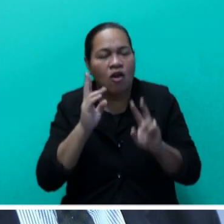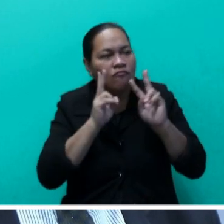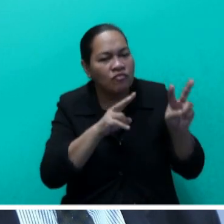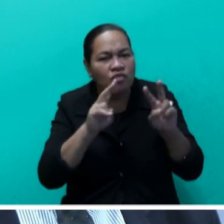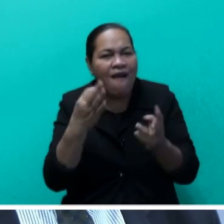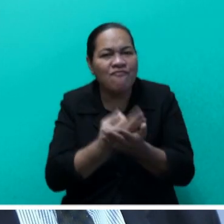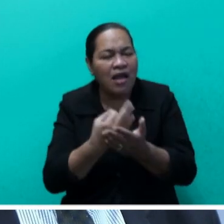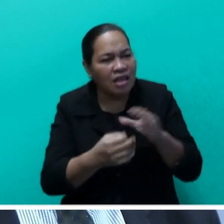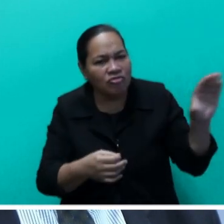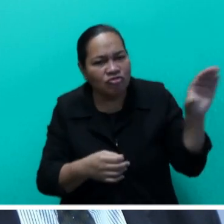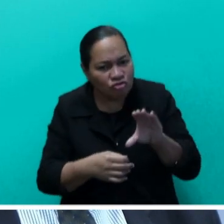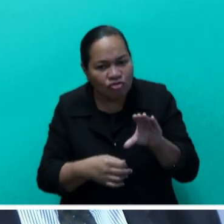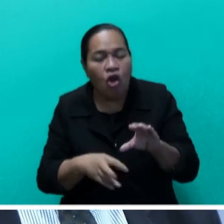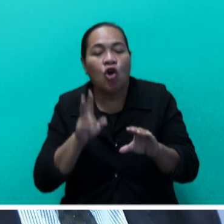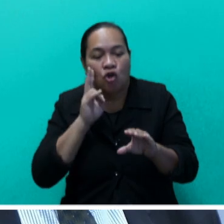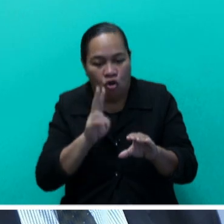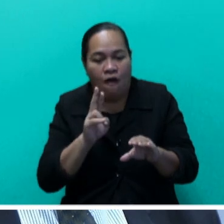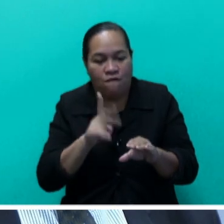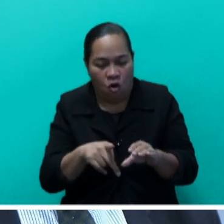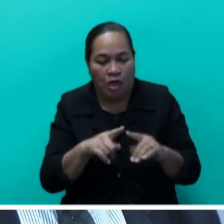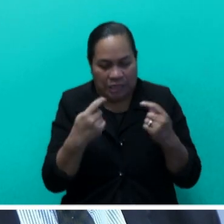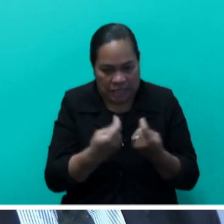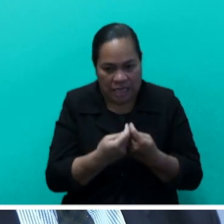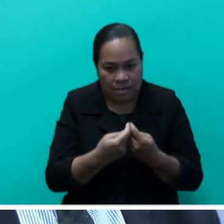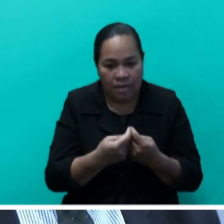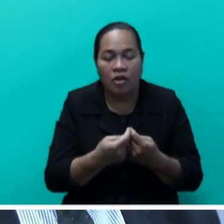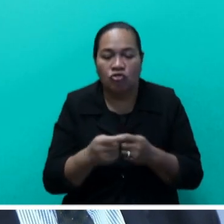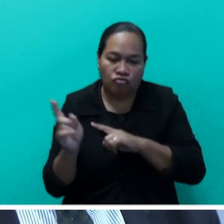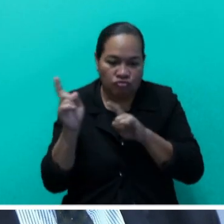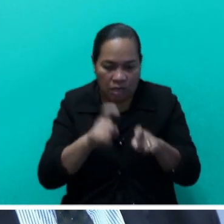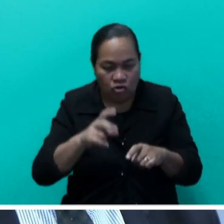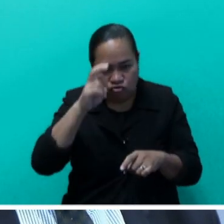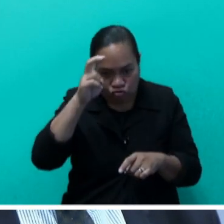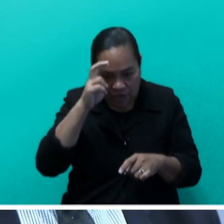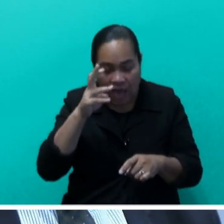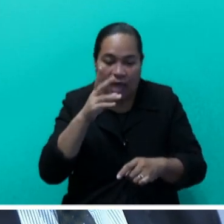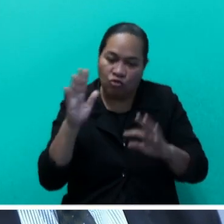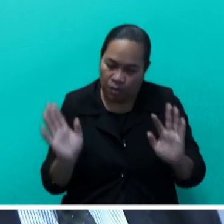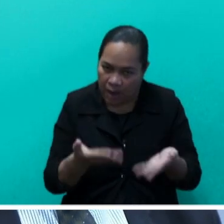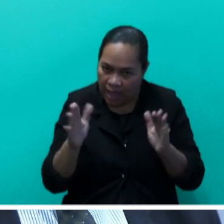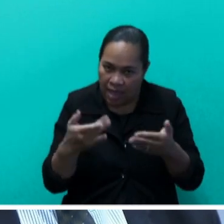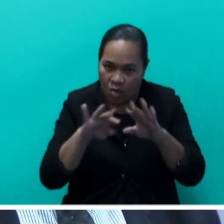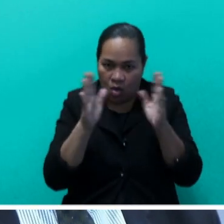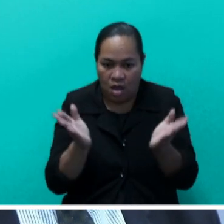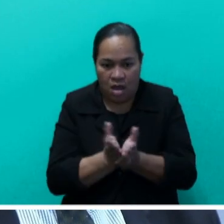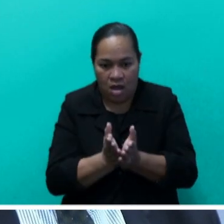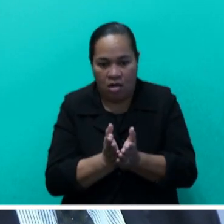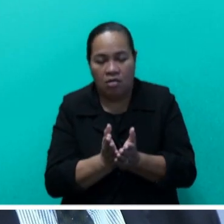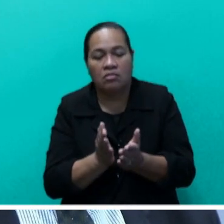flying Fijians into camp, to train, and then to play in the World Cup and return to their